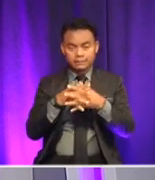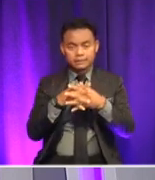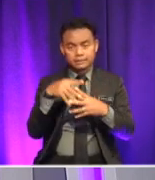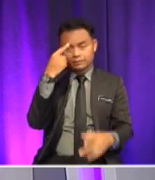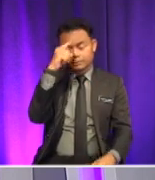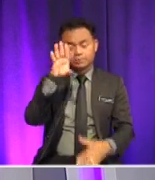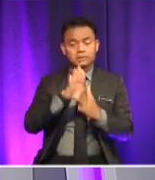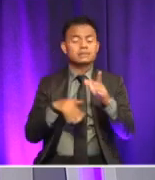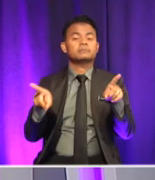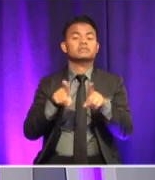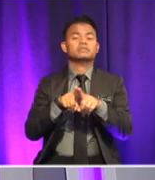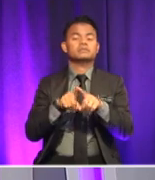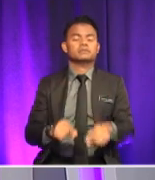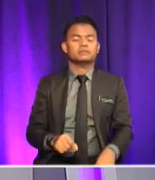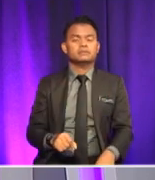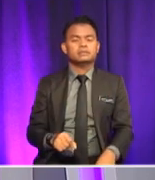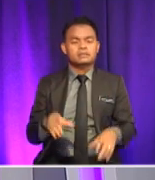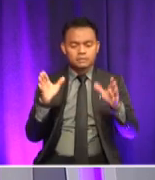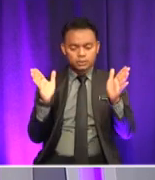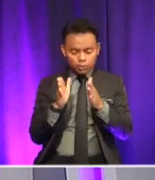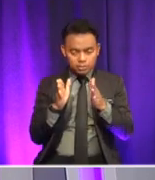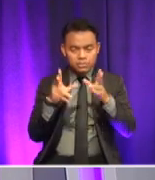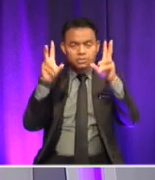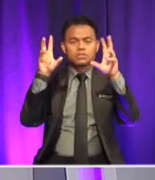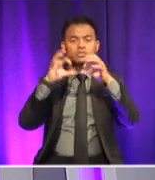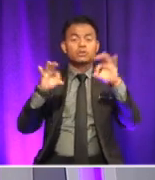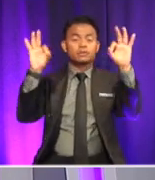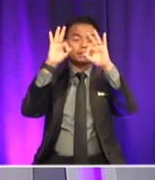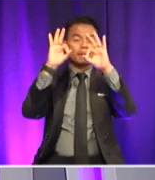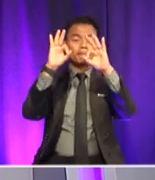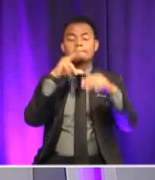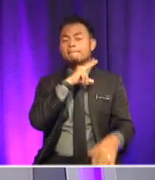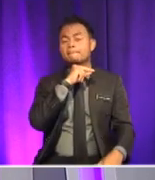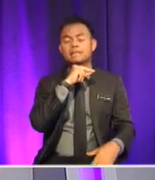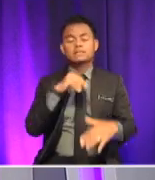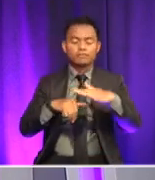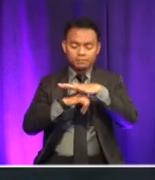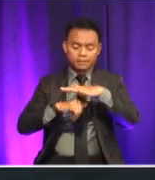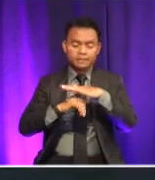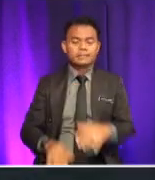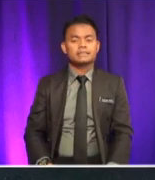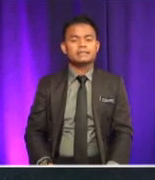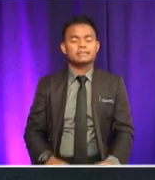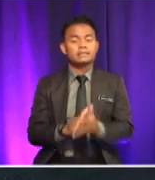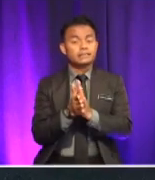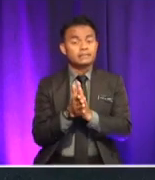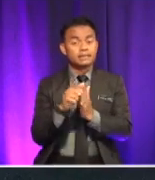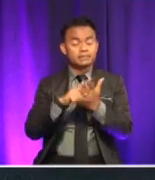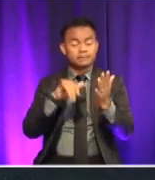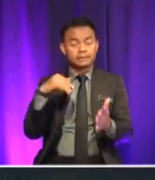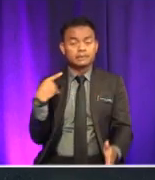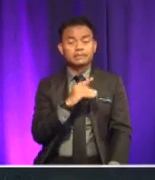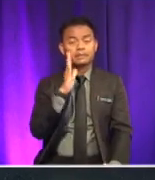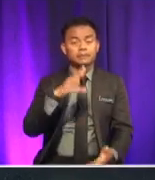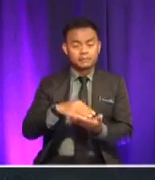of Birds of Paradise. Alright, Miss Hanin, what are we going to learn in this next segment, teacher? Okay, so we've already gone through the synopsis, we've